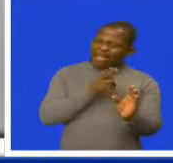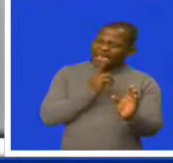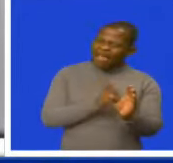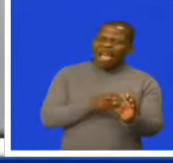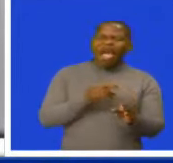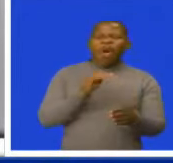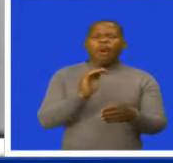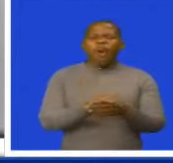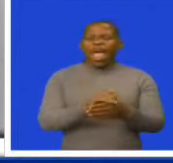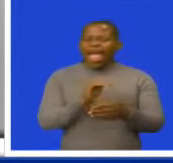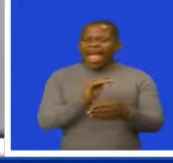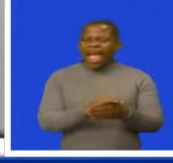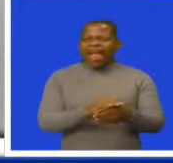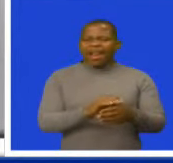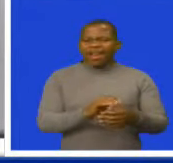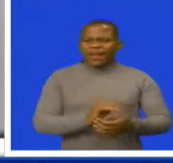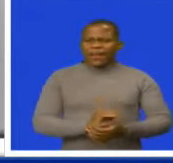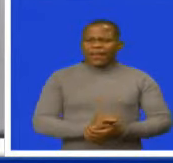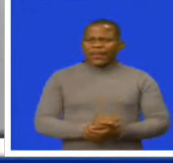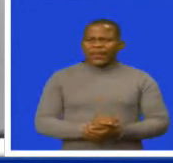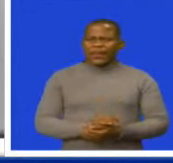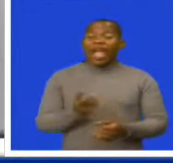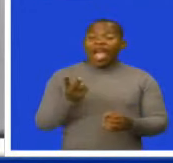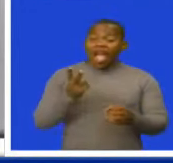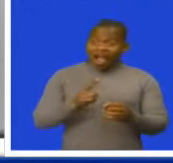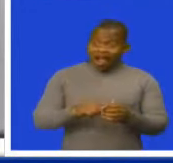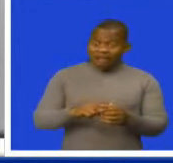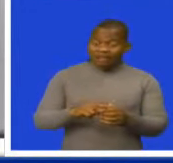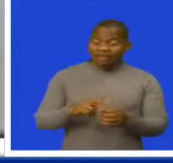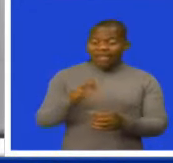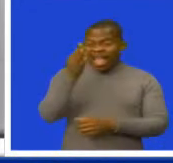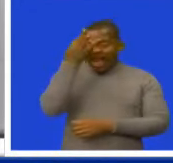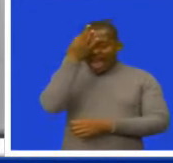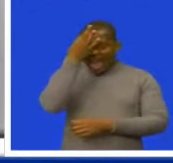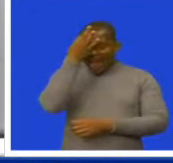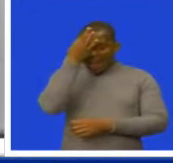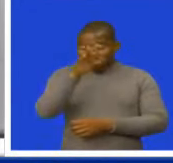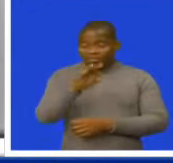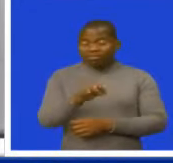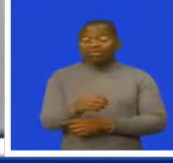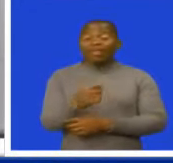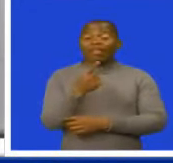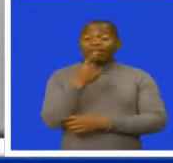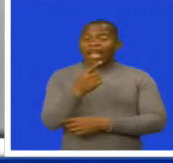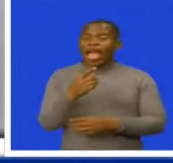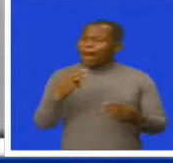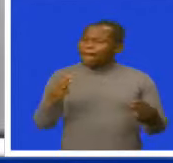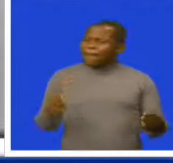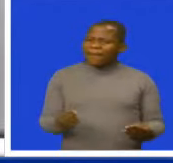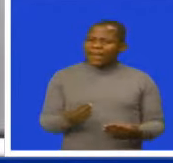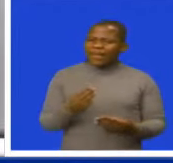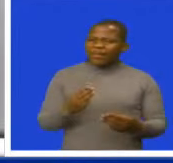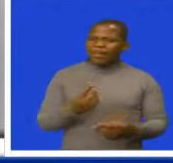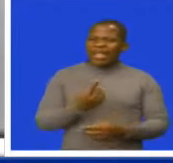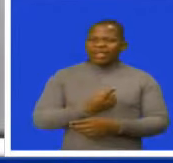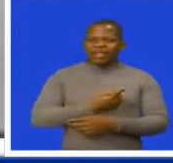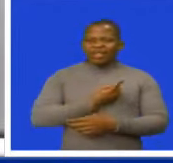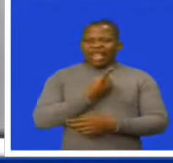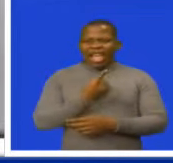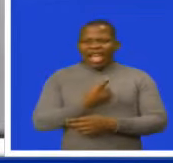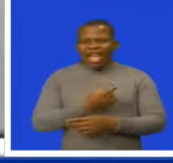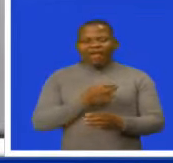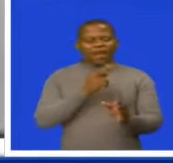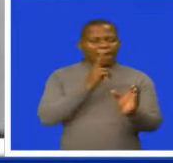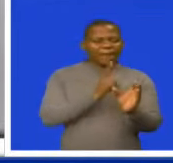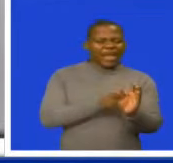lokugcizelelwa nguhulumende ukuthi bantu abanathe ngamunye ngamunye kubede kushingana nekunatha ebhodleleni